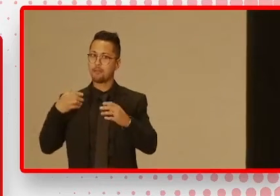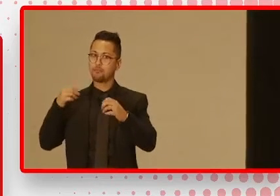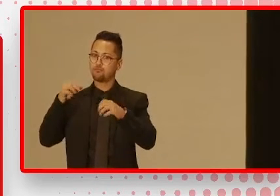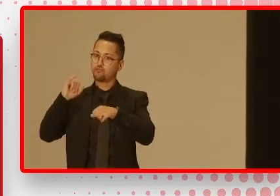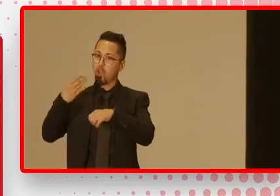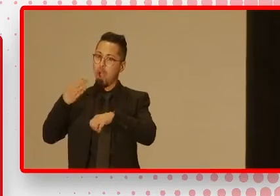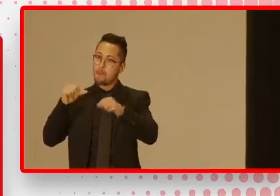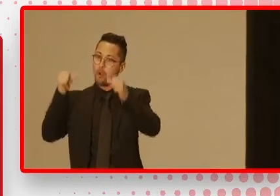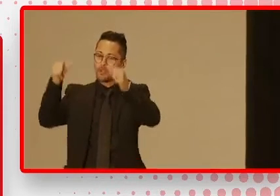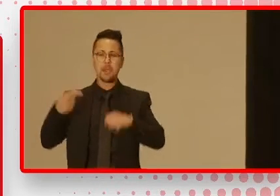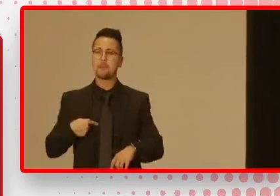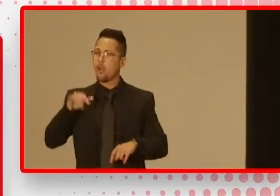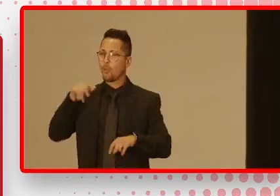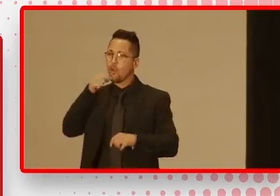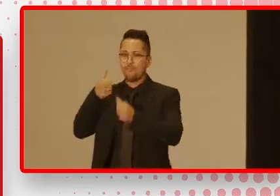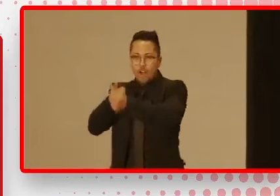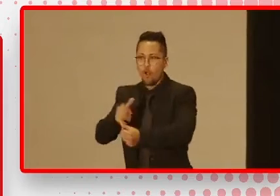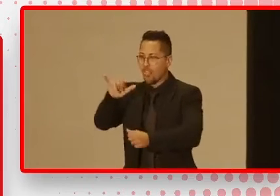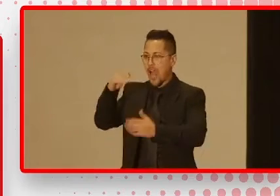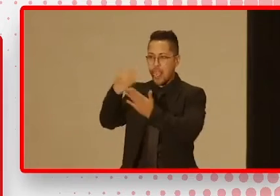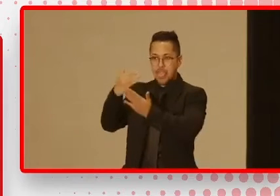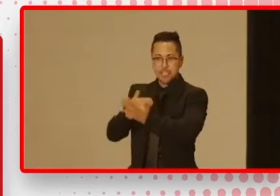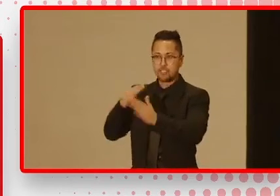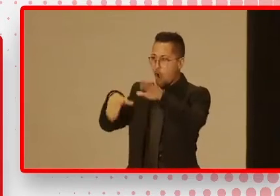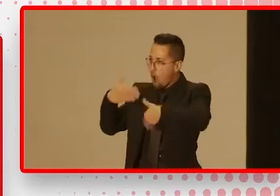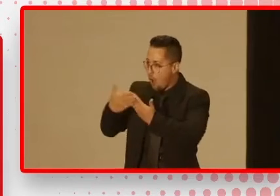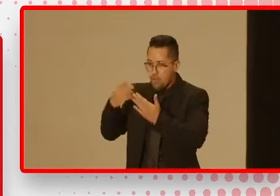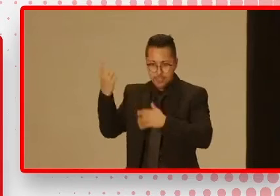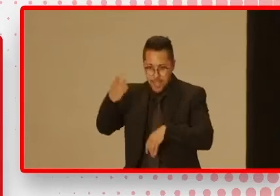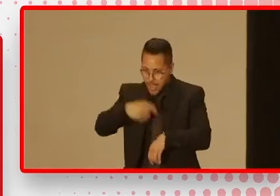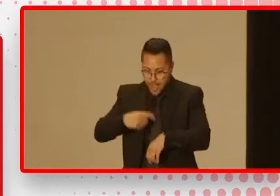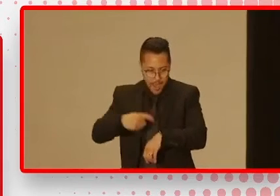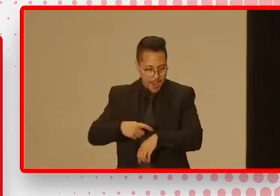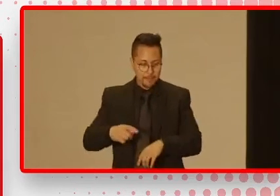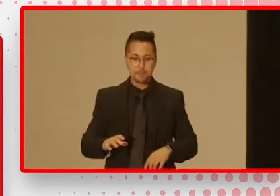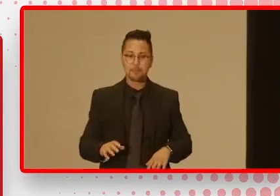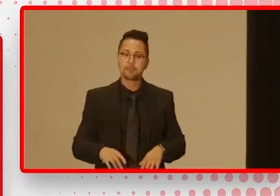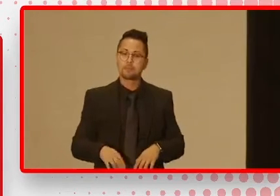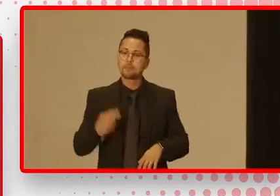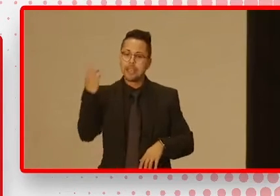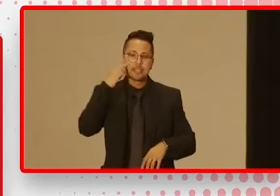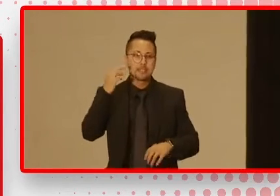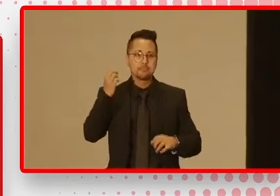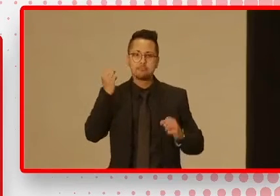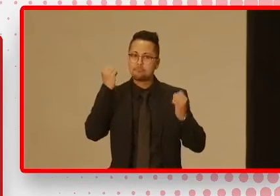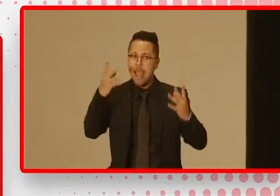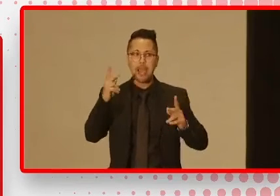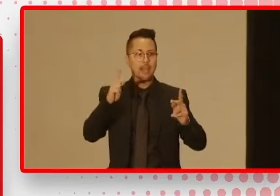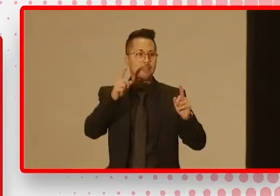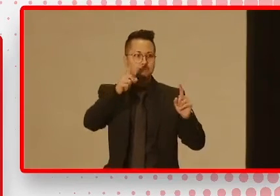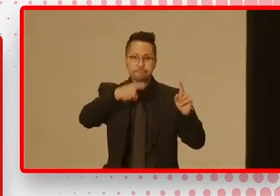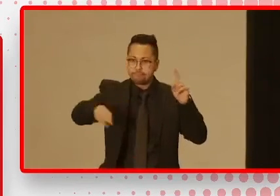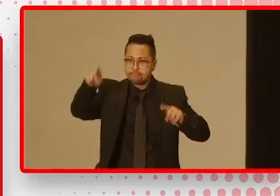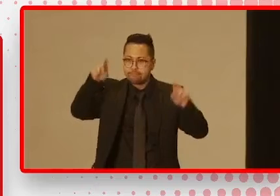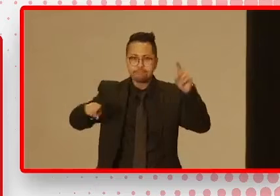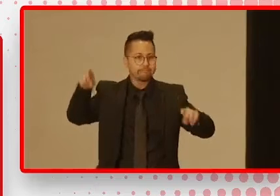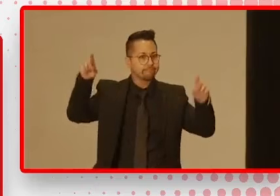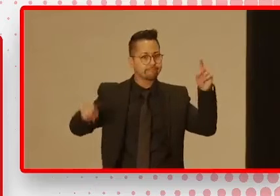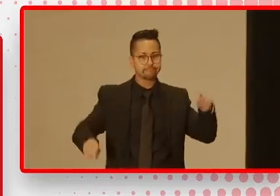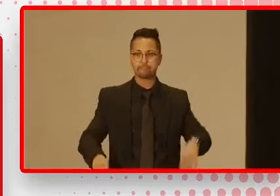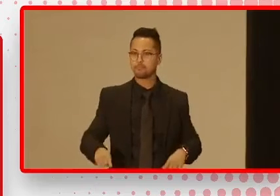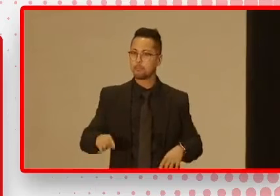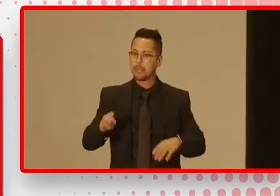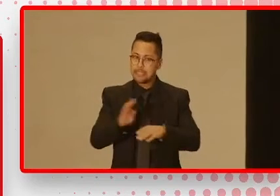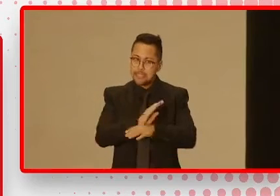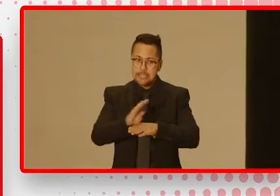trying to make sure those employers out there are all diversifying their workforce by hiring individuals with disabilities and not just limiting to the